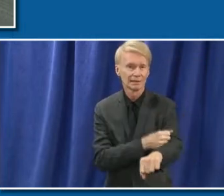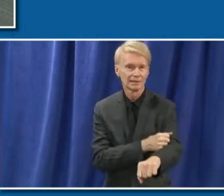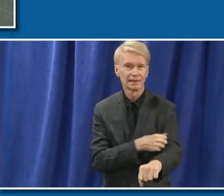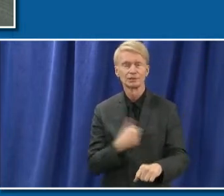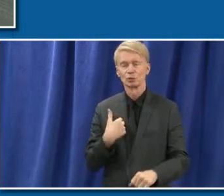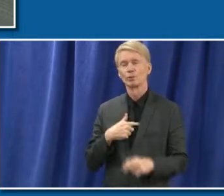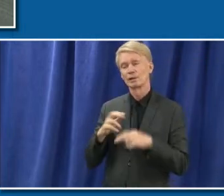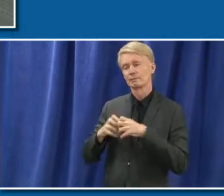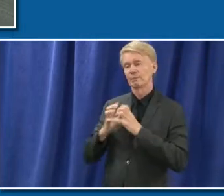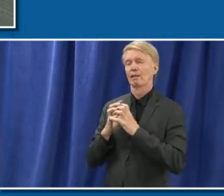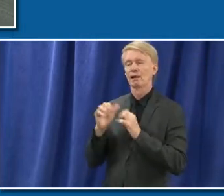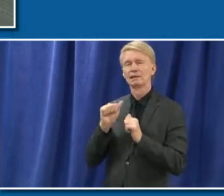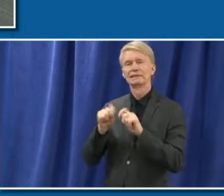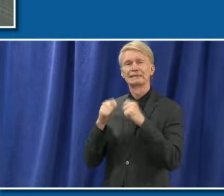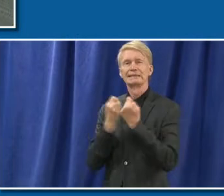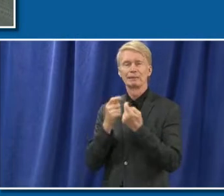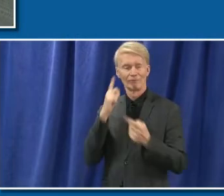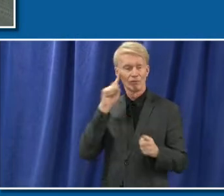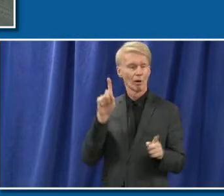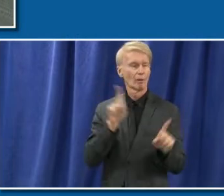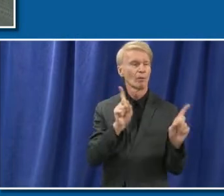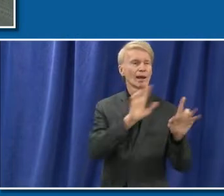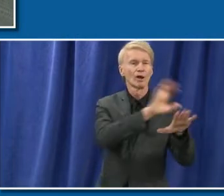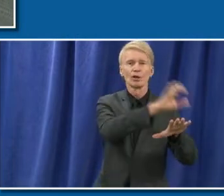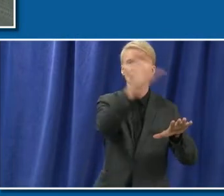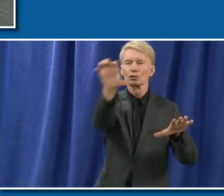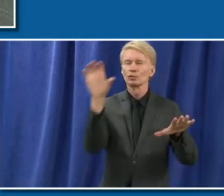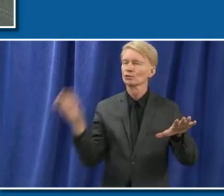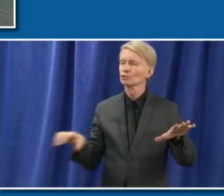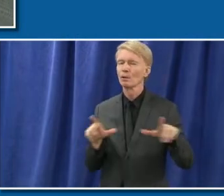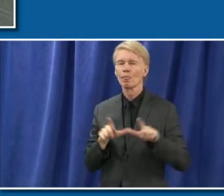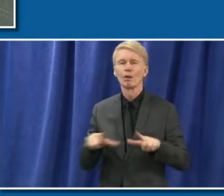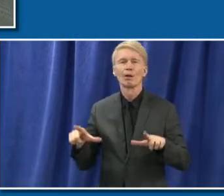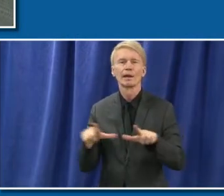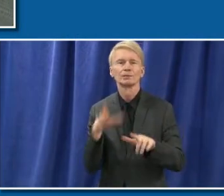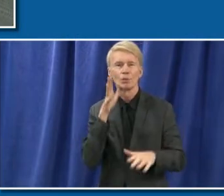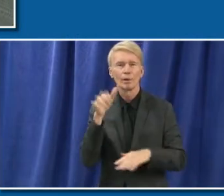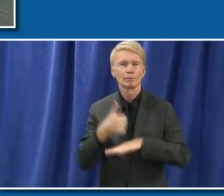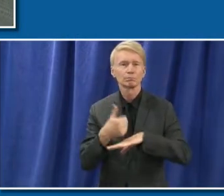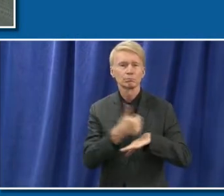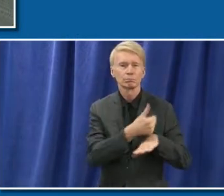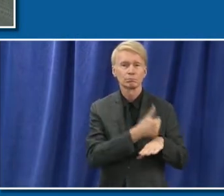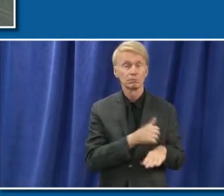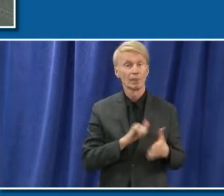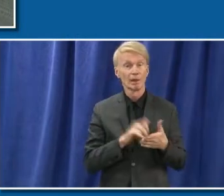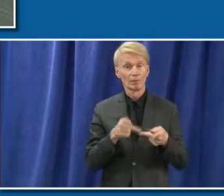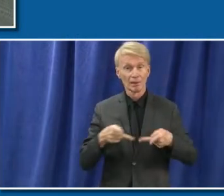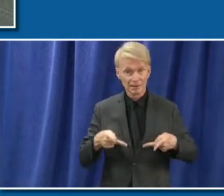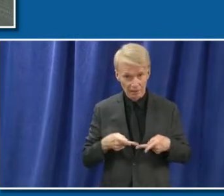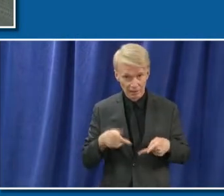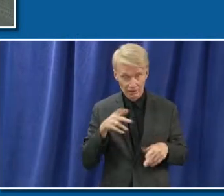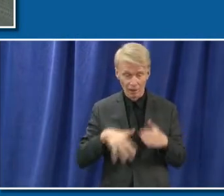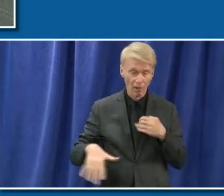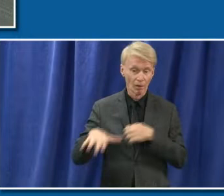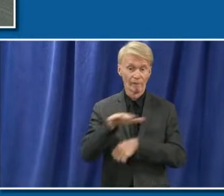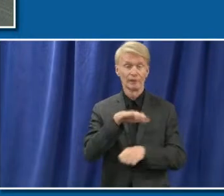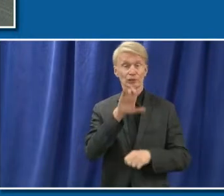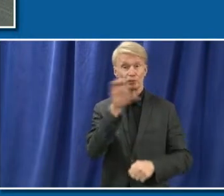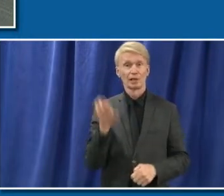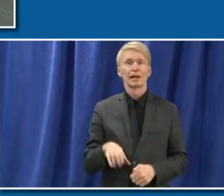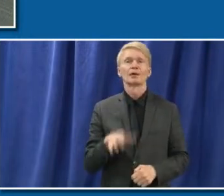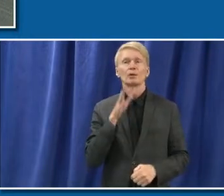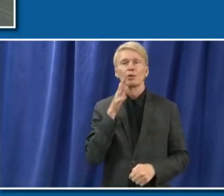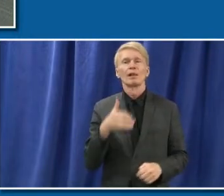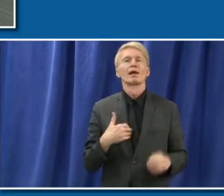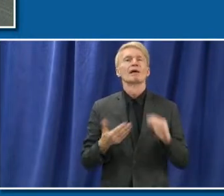of dispensing locations or points of vaccination locations. These will be facilities throughout the city where we'll